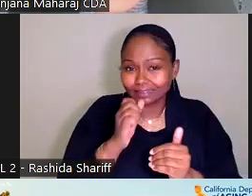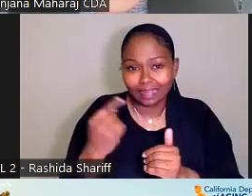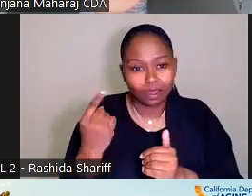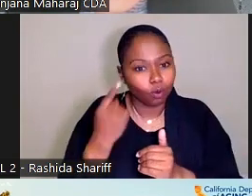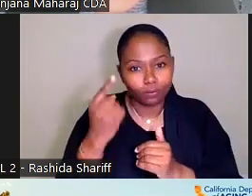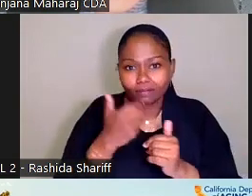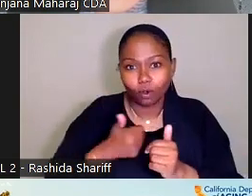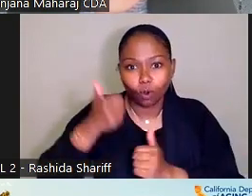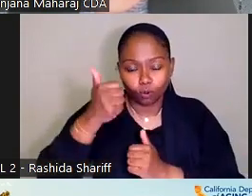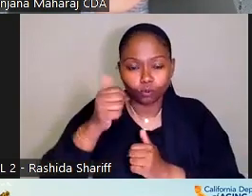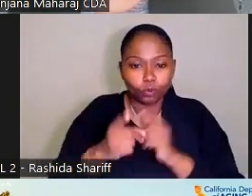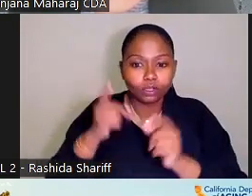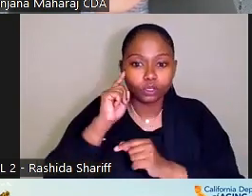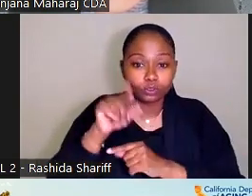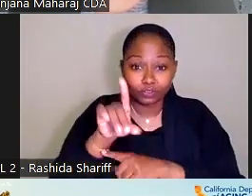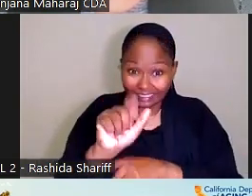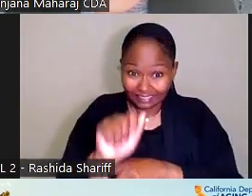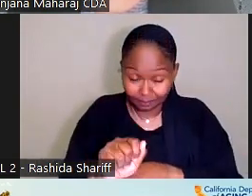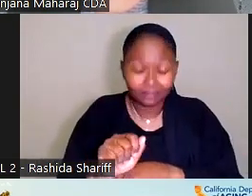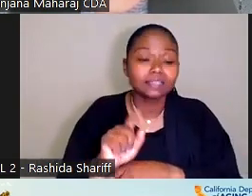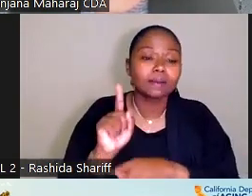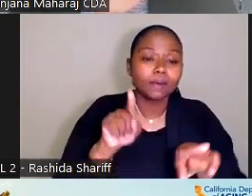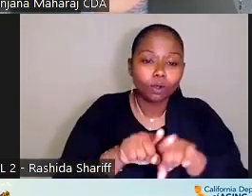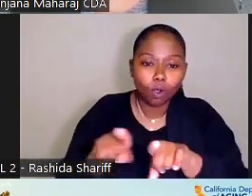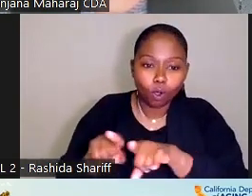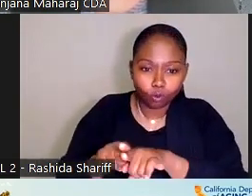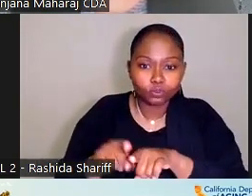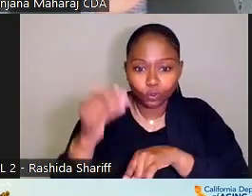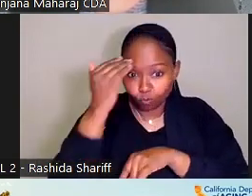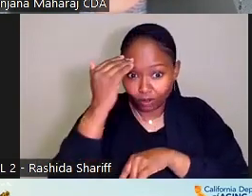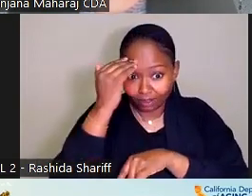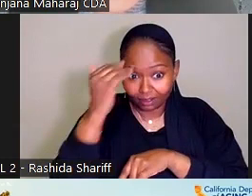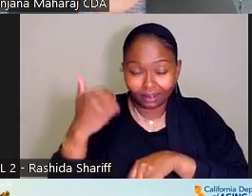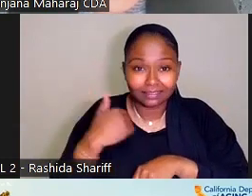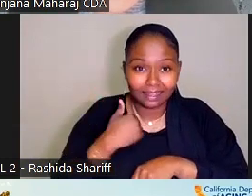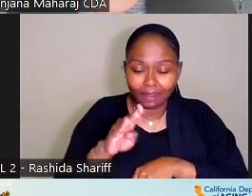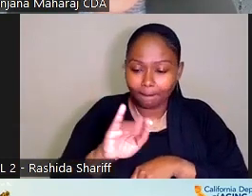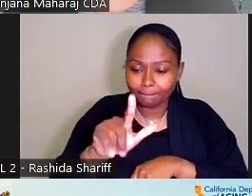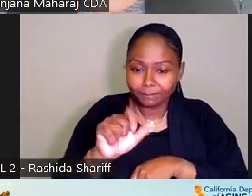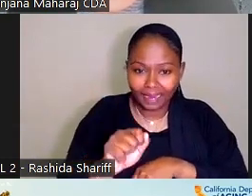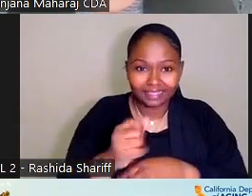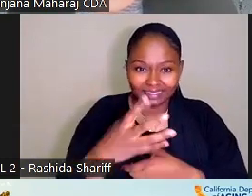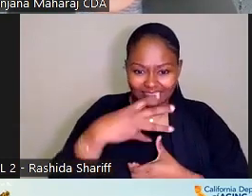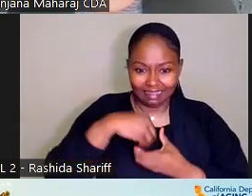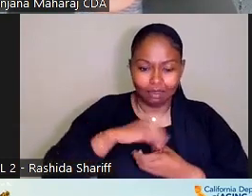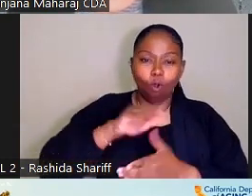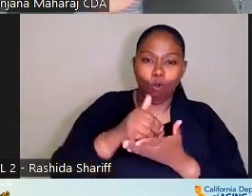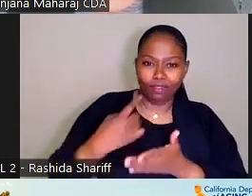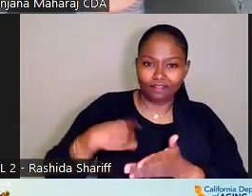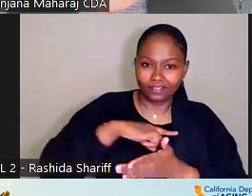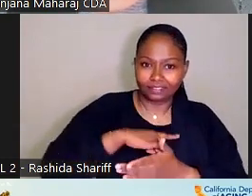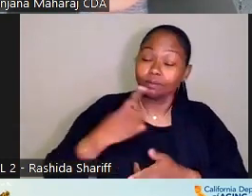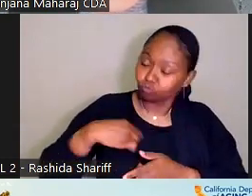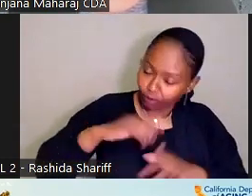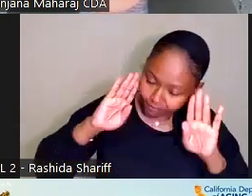with disabilities, but also recognizing that implicit bias exists within all of us. And we are committed as a group